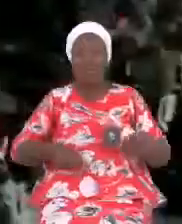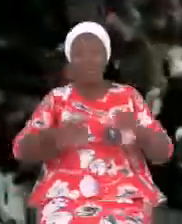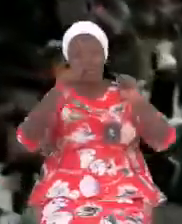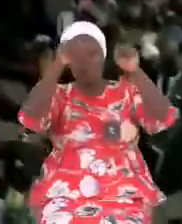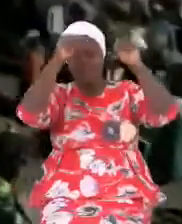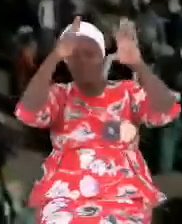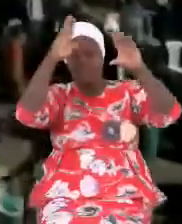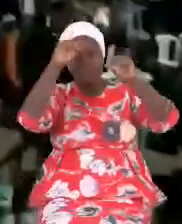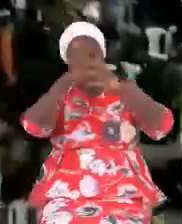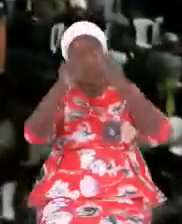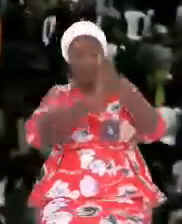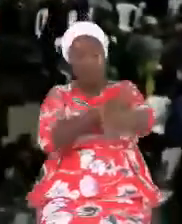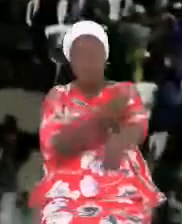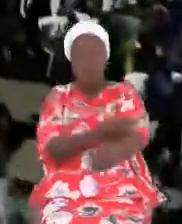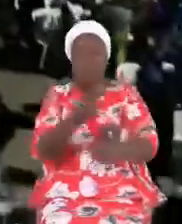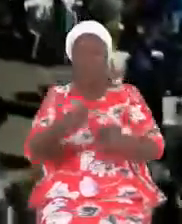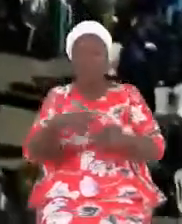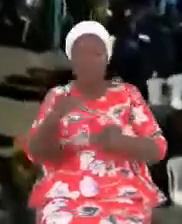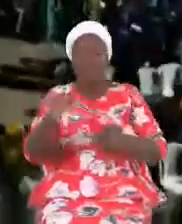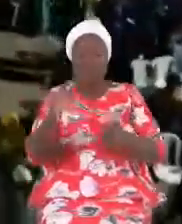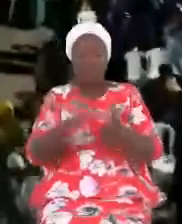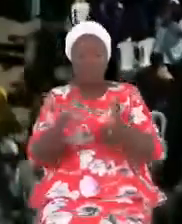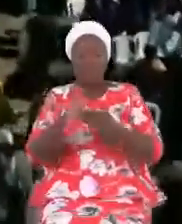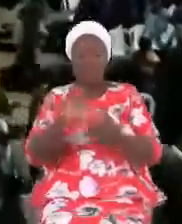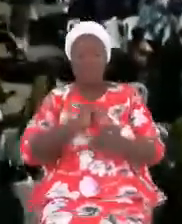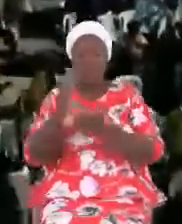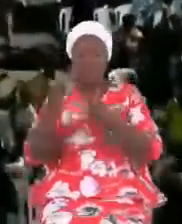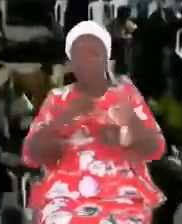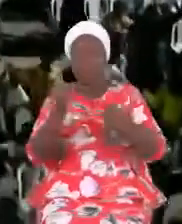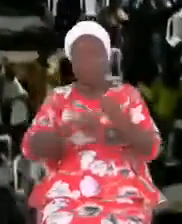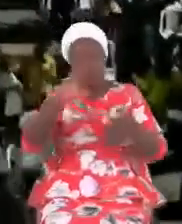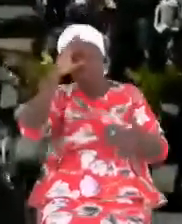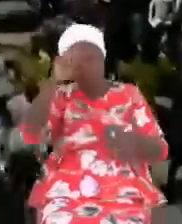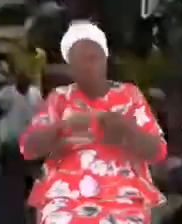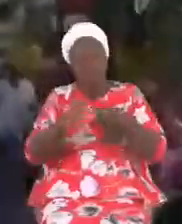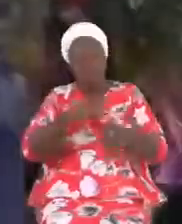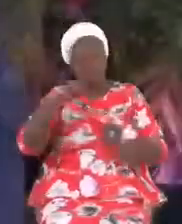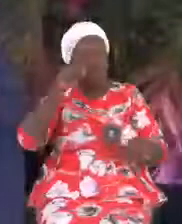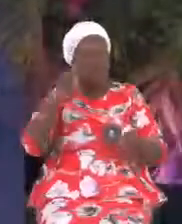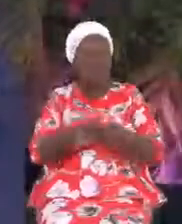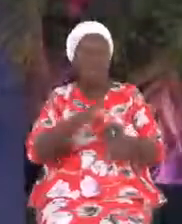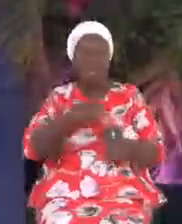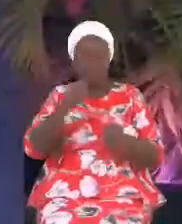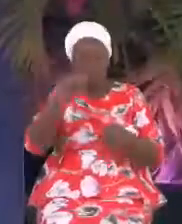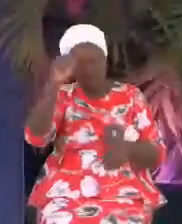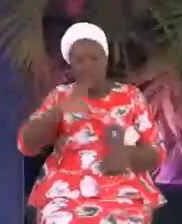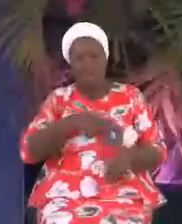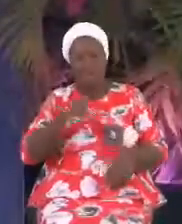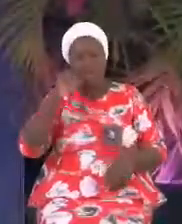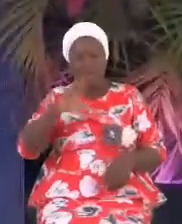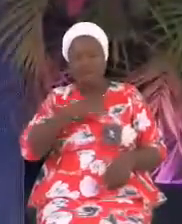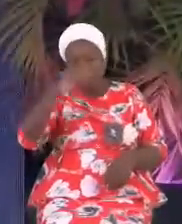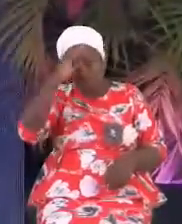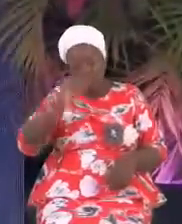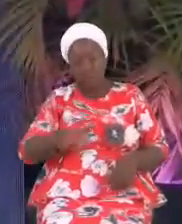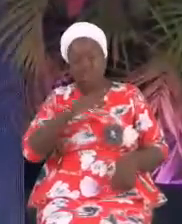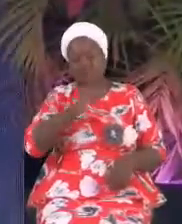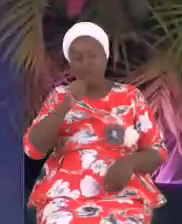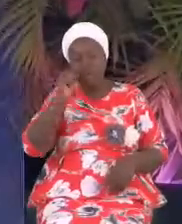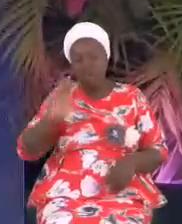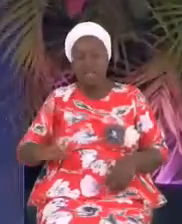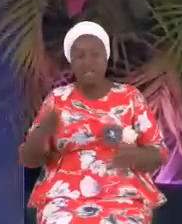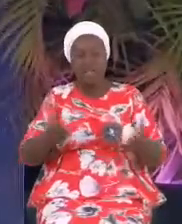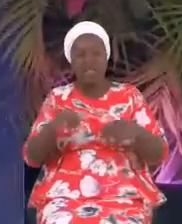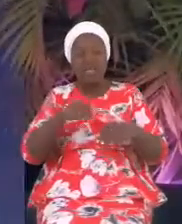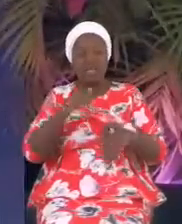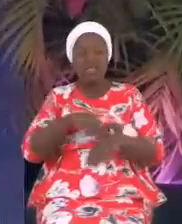of Jesus, I bring every brother, every sister, every man, every woman, every boy, every girl here and in every location